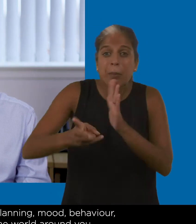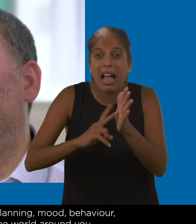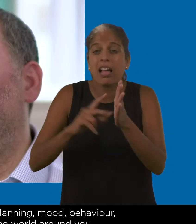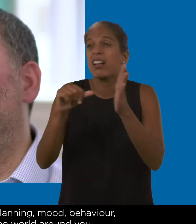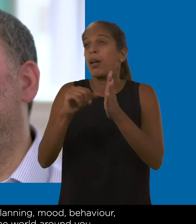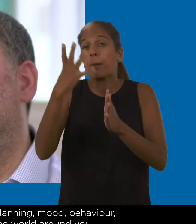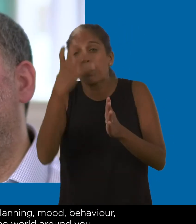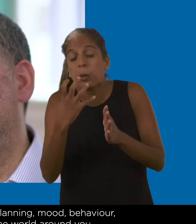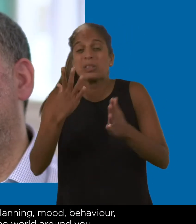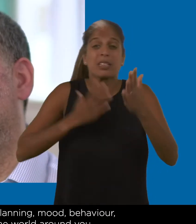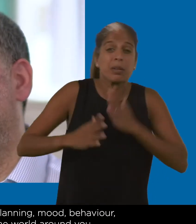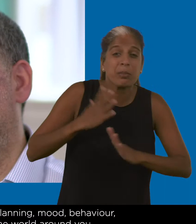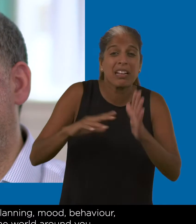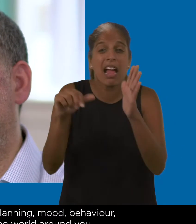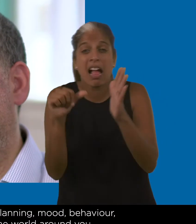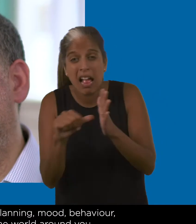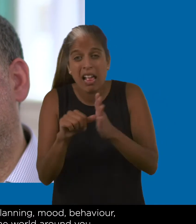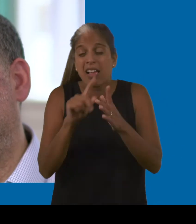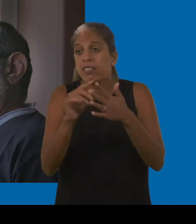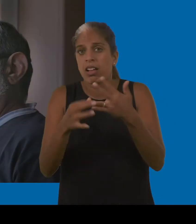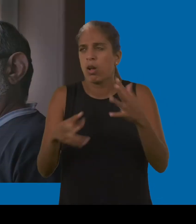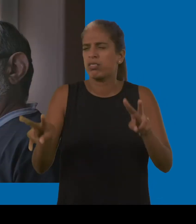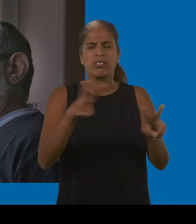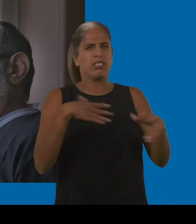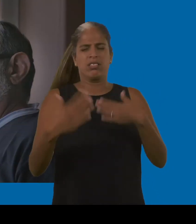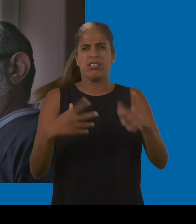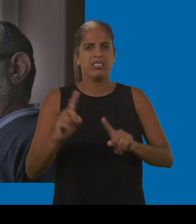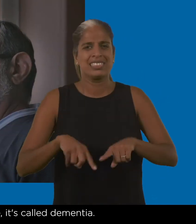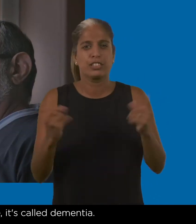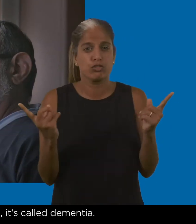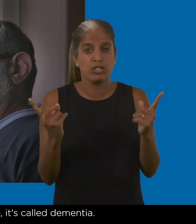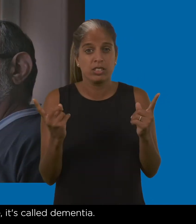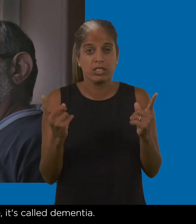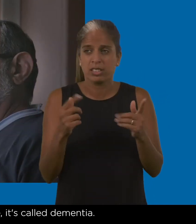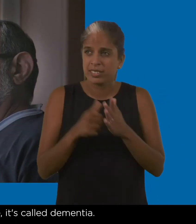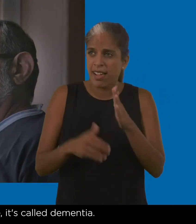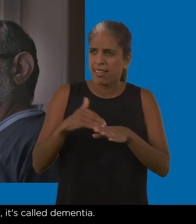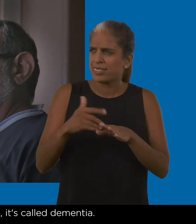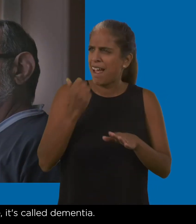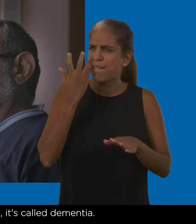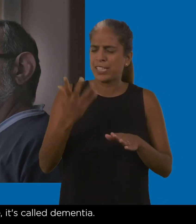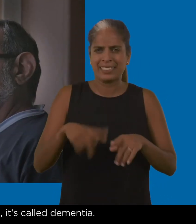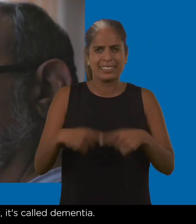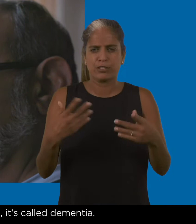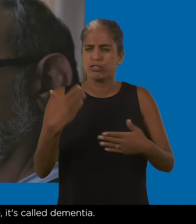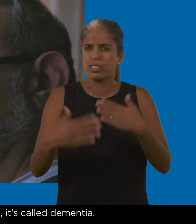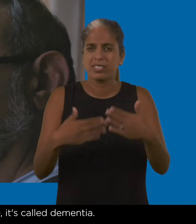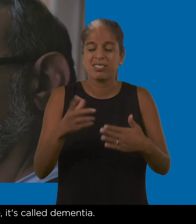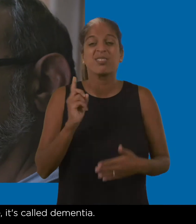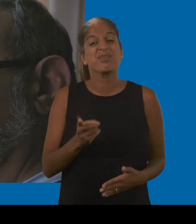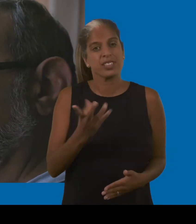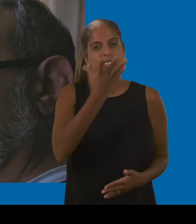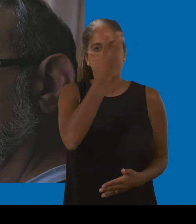behaviour, and even the way that you see the world around you. If it starts to affect your daily life, it's called